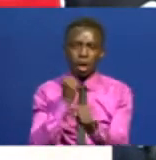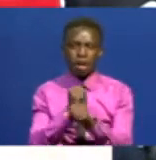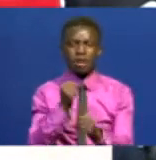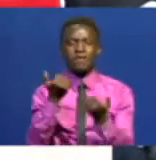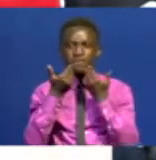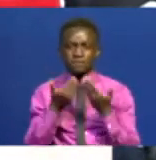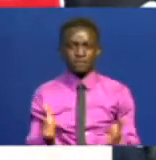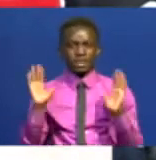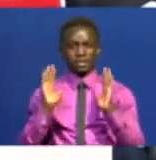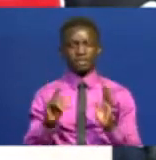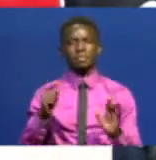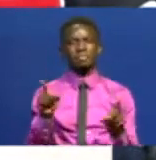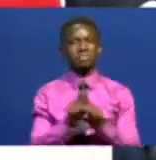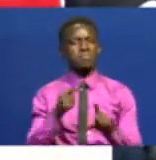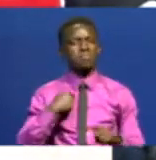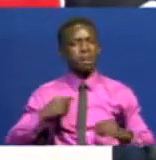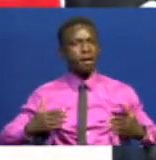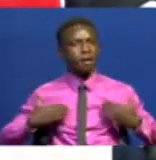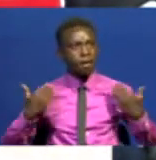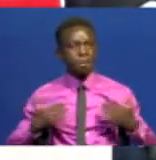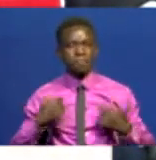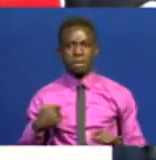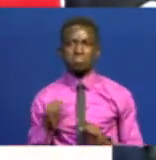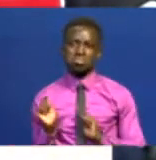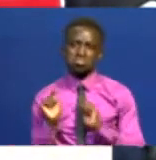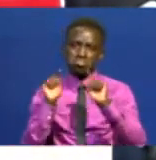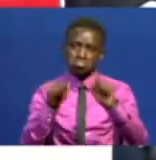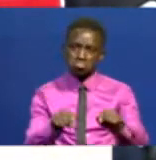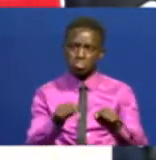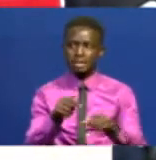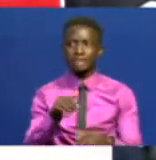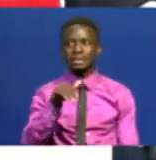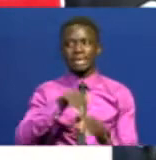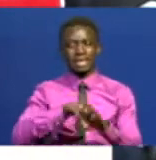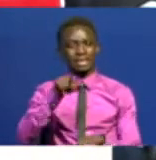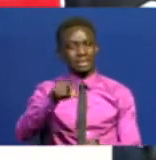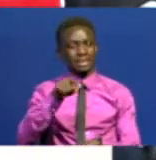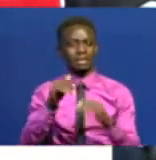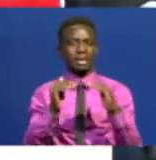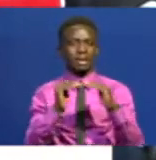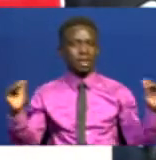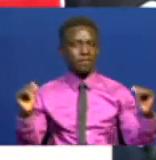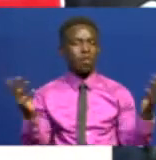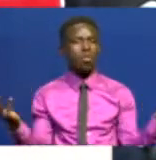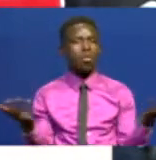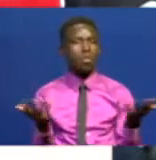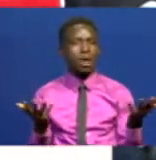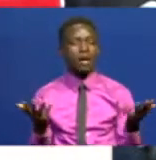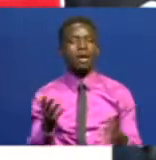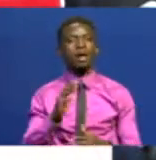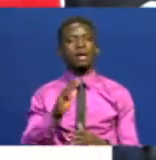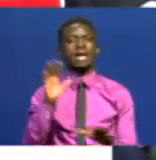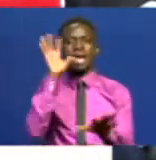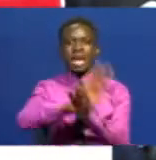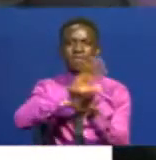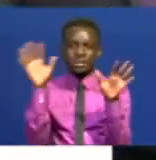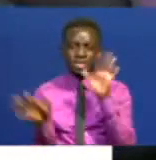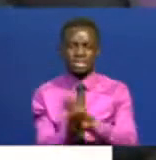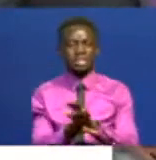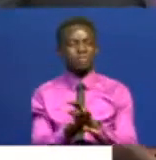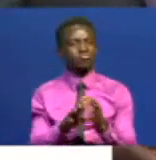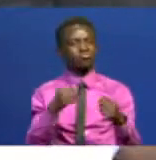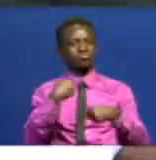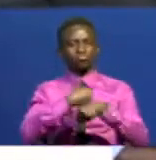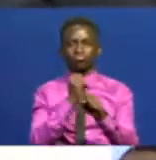done, and I am glad that I'm coming in at this stage when everything has been set.